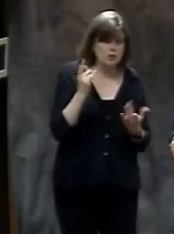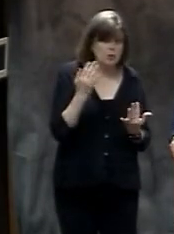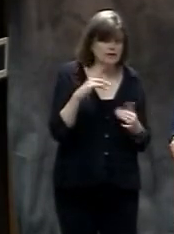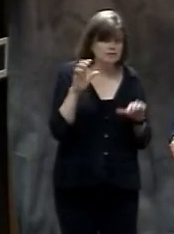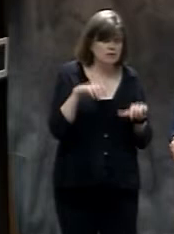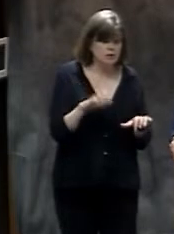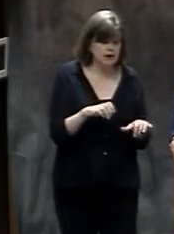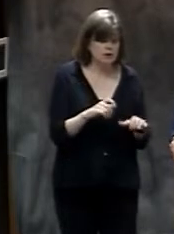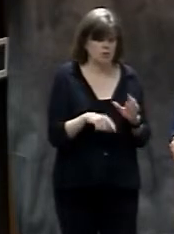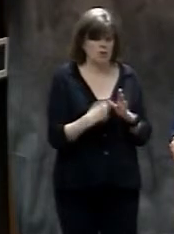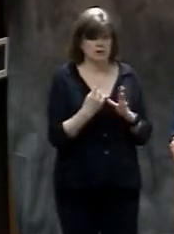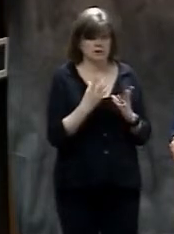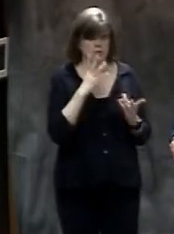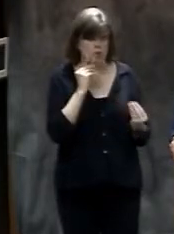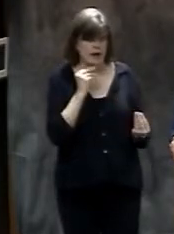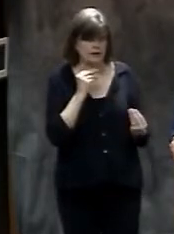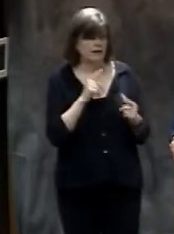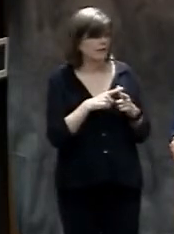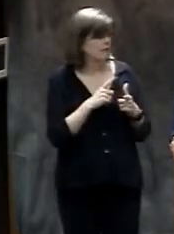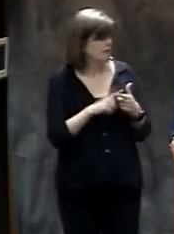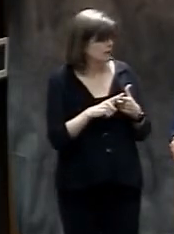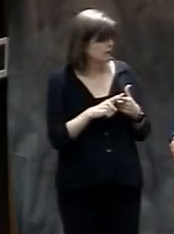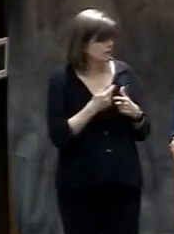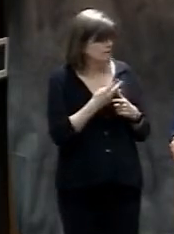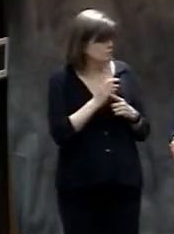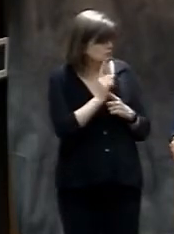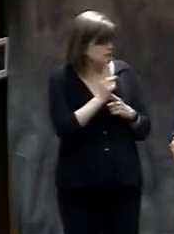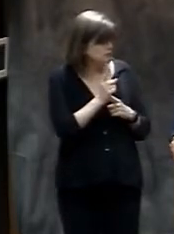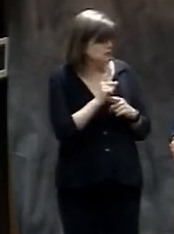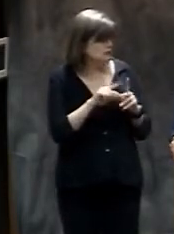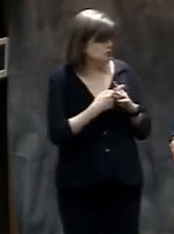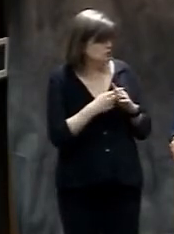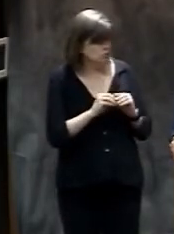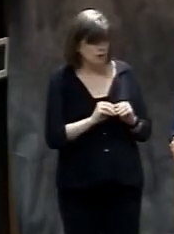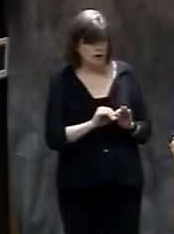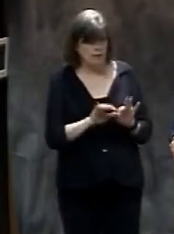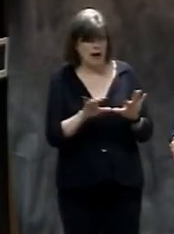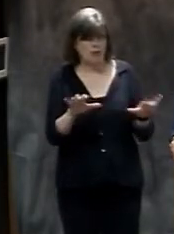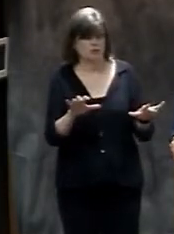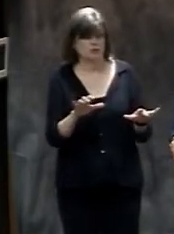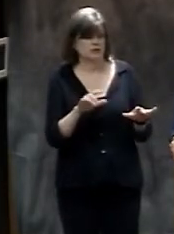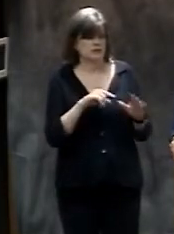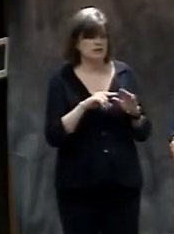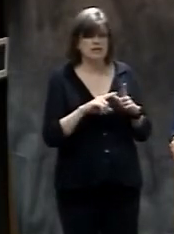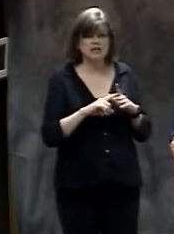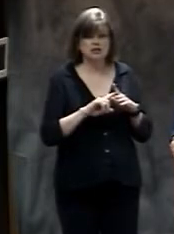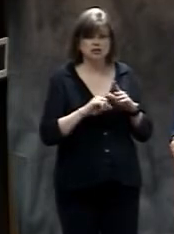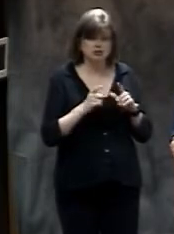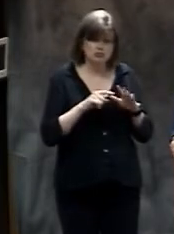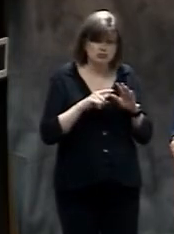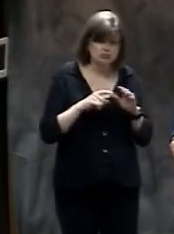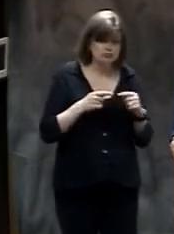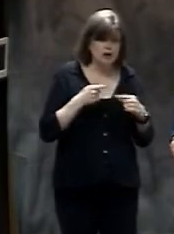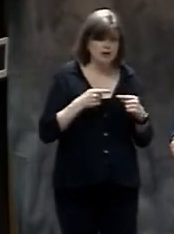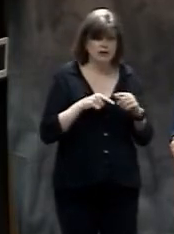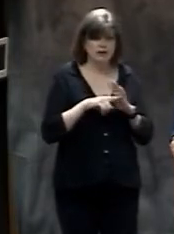45 minutes. Here you can see a first instar larvae struggling to emerge from the egg.